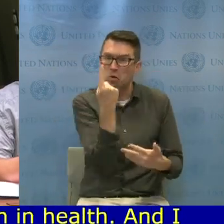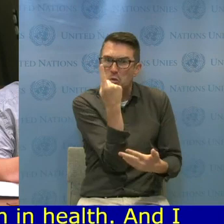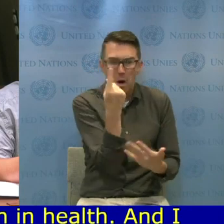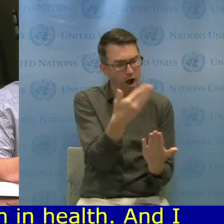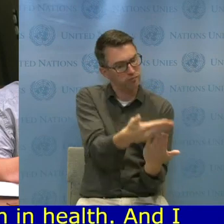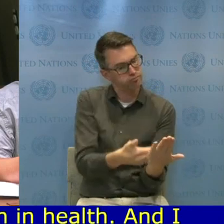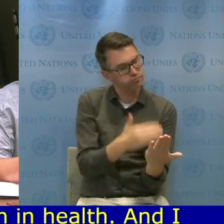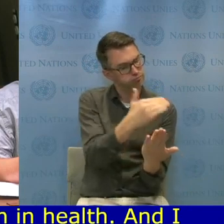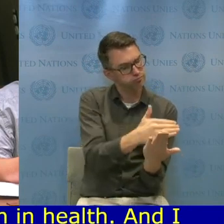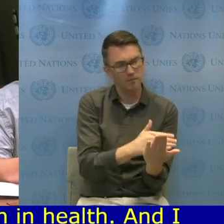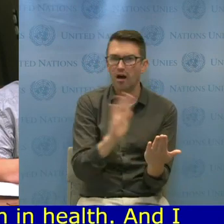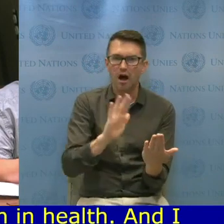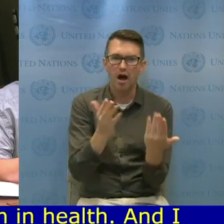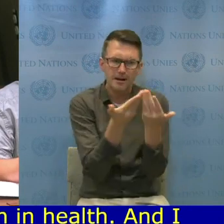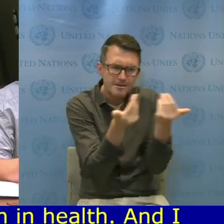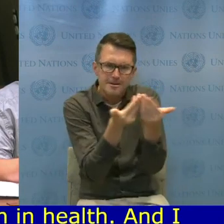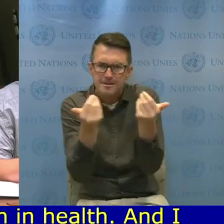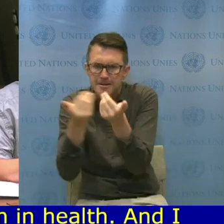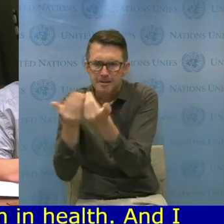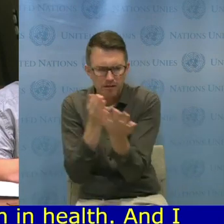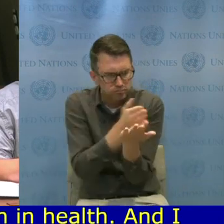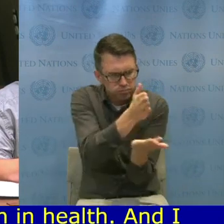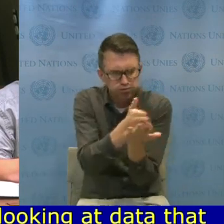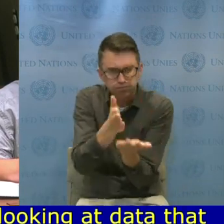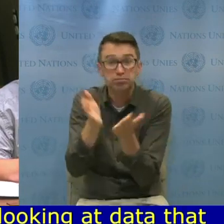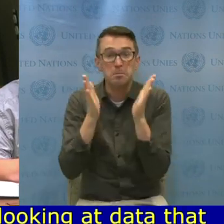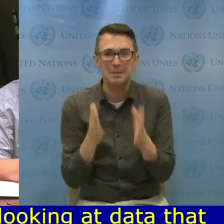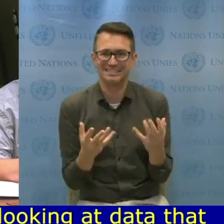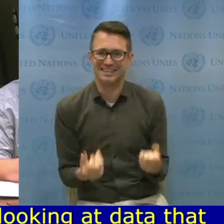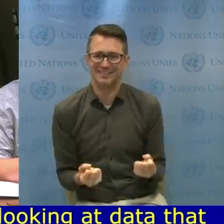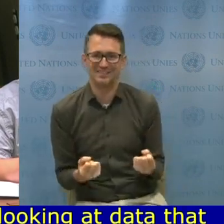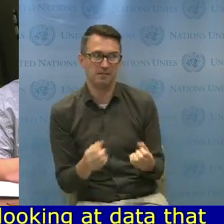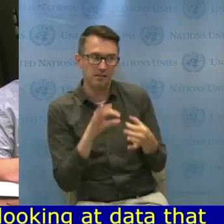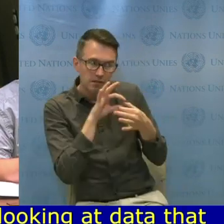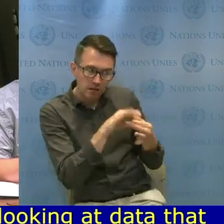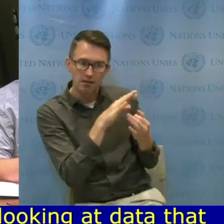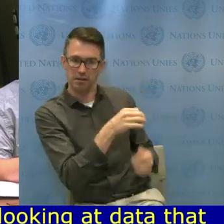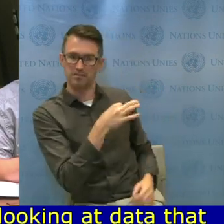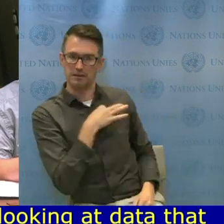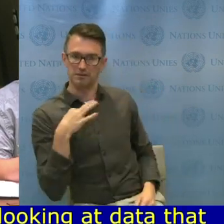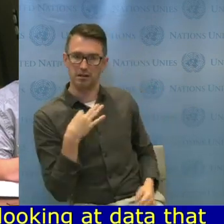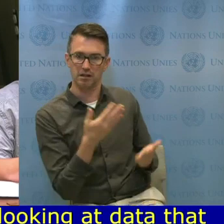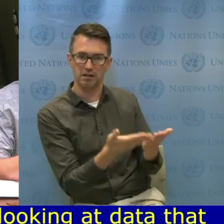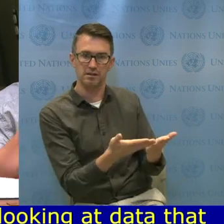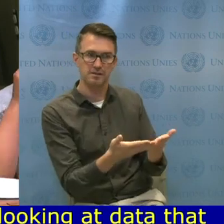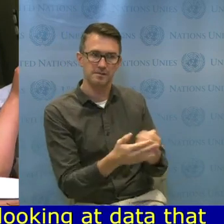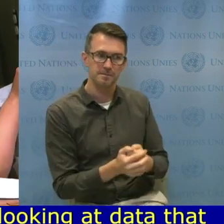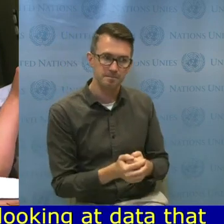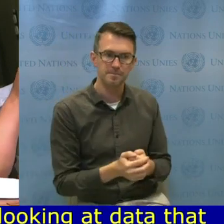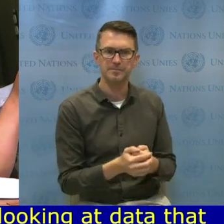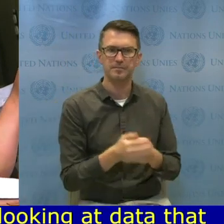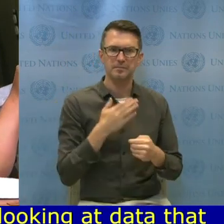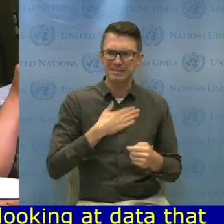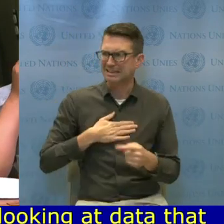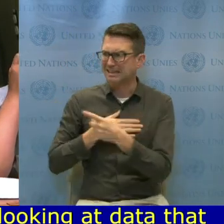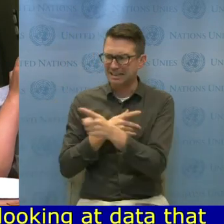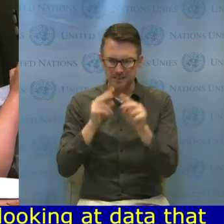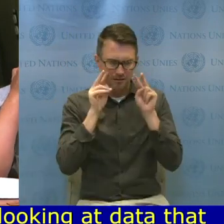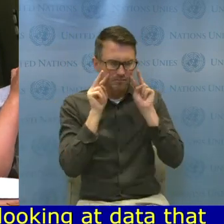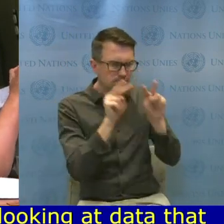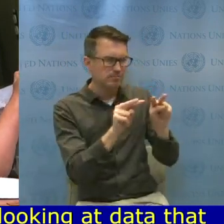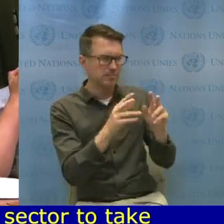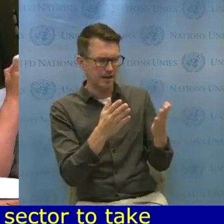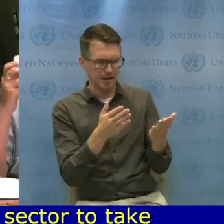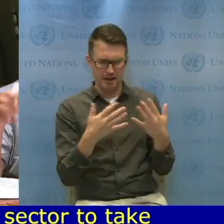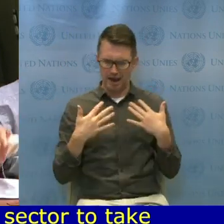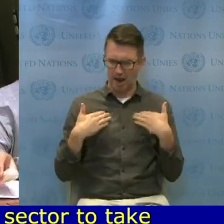action on practices, on inclusion, on accessibility. I'll hand over to colleagues for other things, but I'll be around afterwards